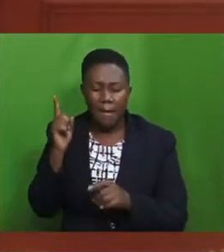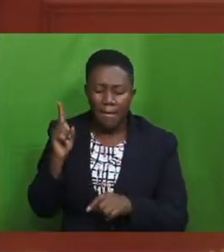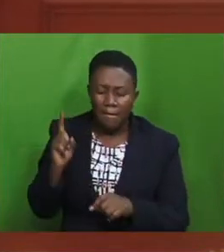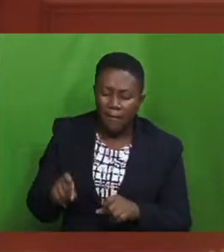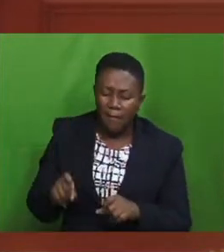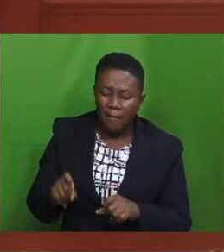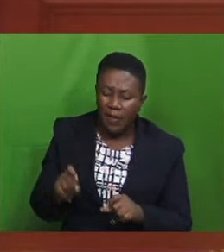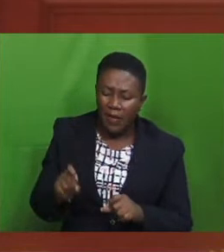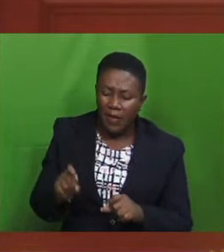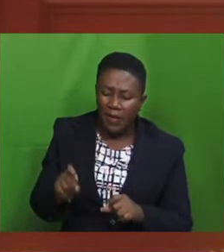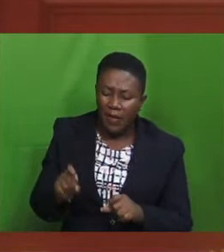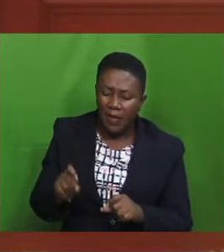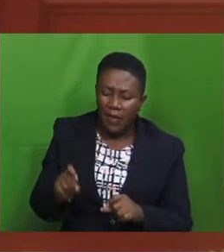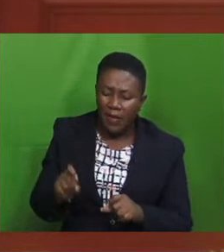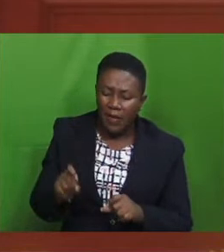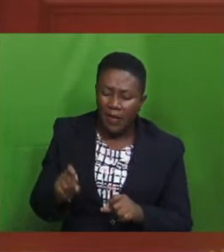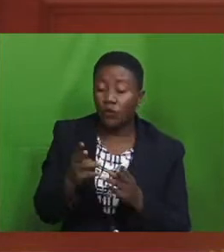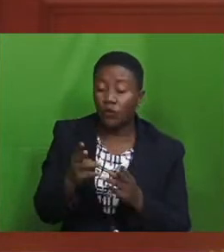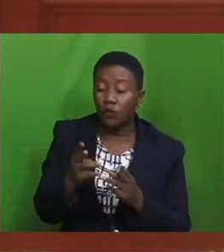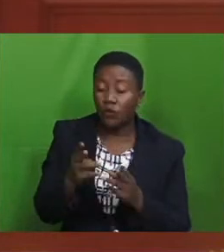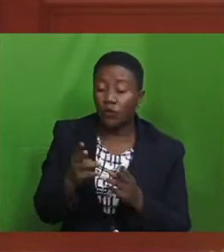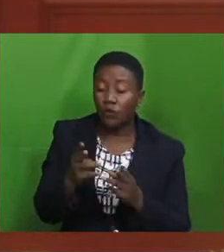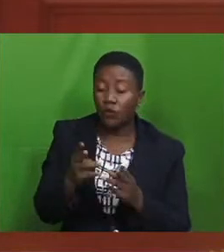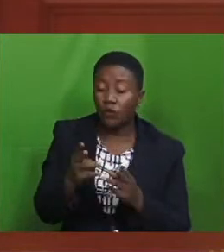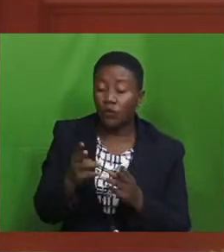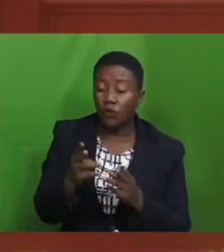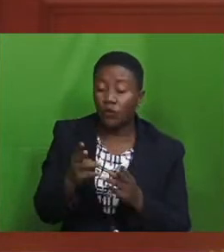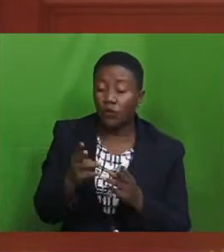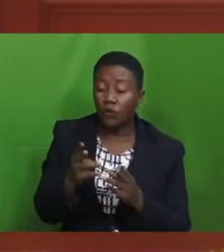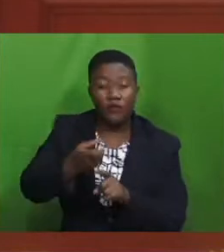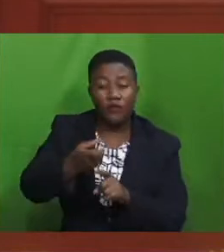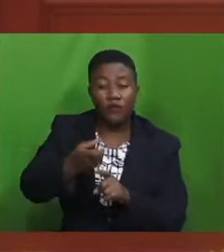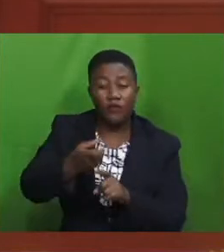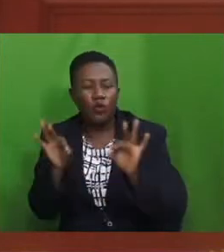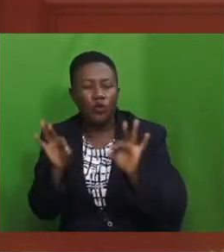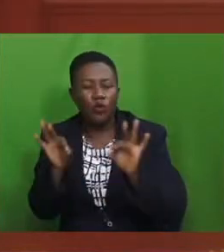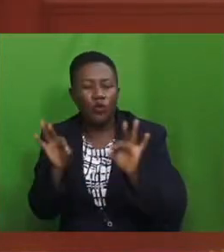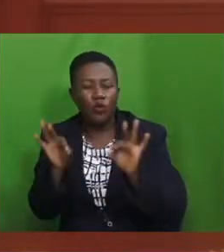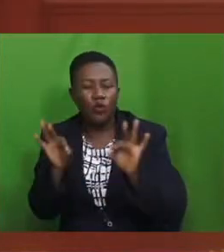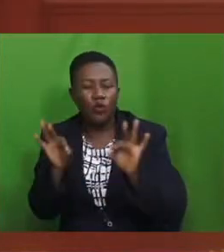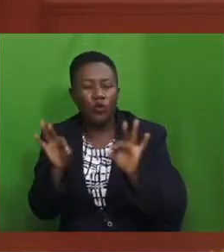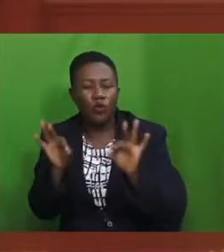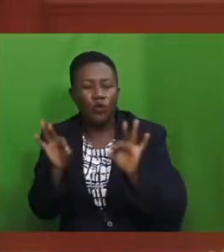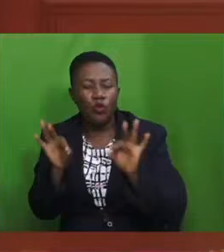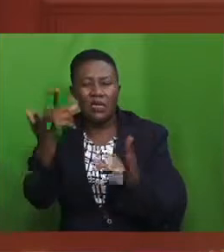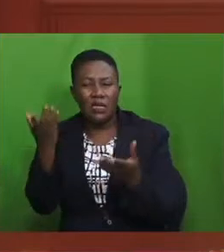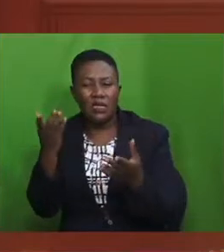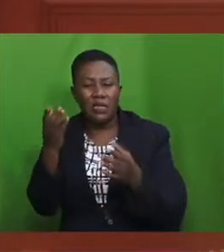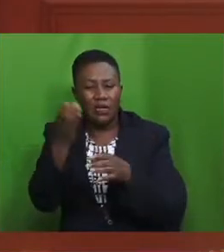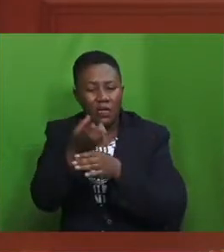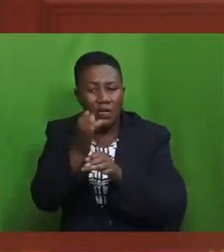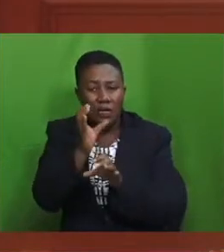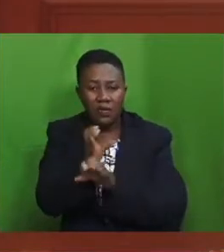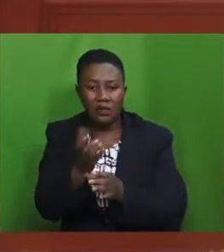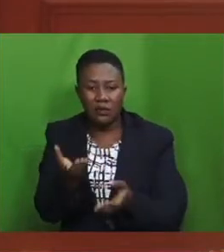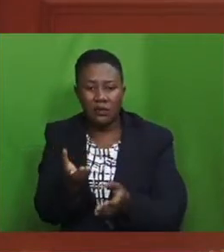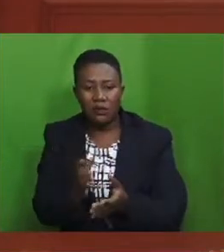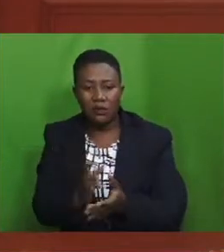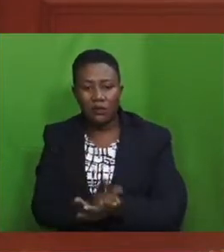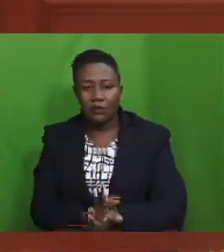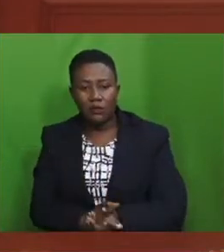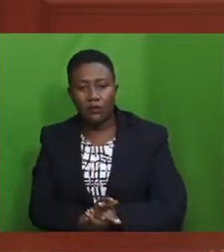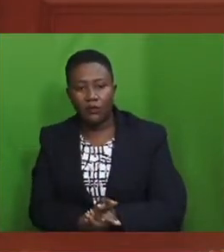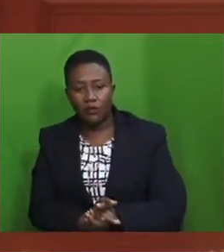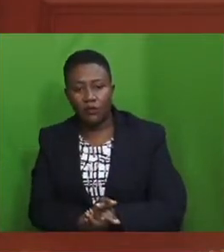urgent steps to eliminate that unnecessary bureaucracy in the name called Dachi. That is